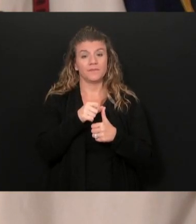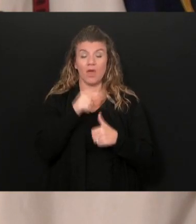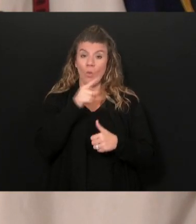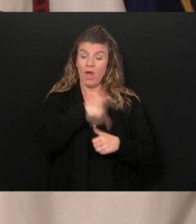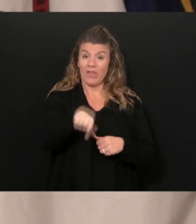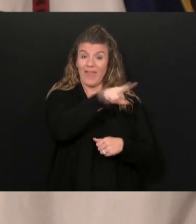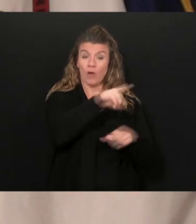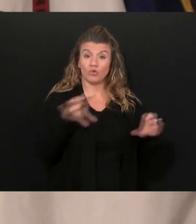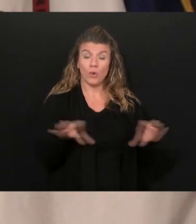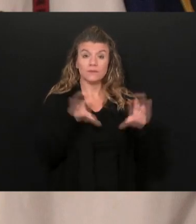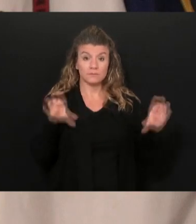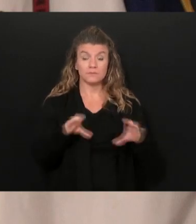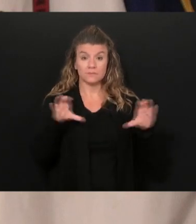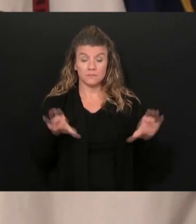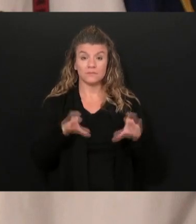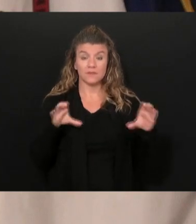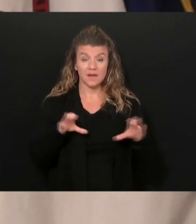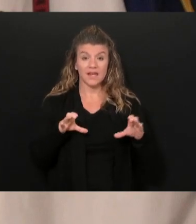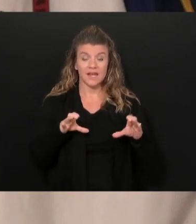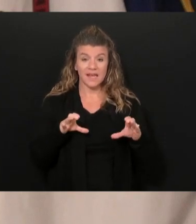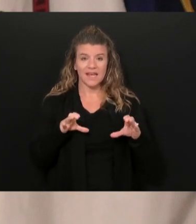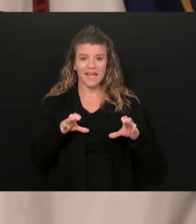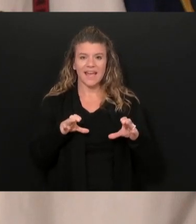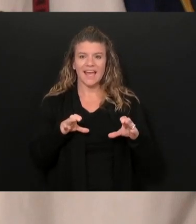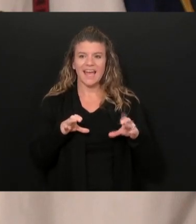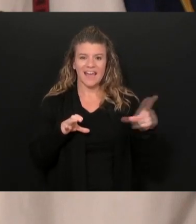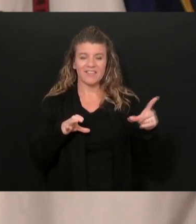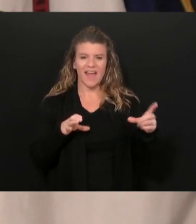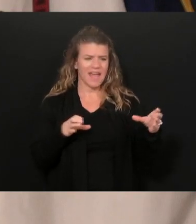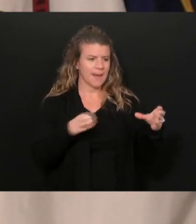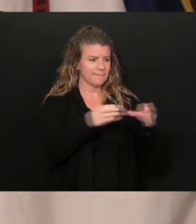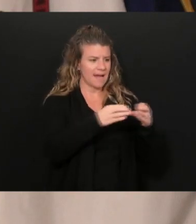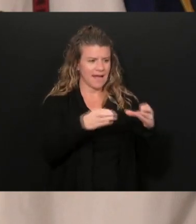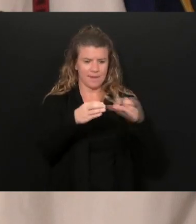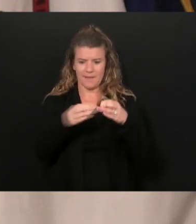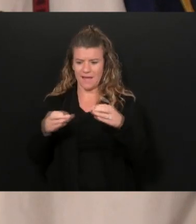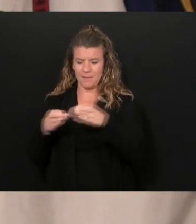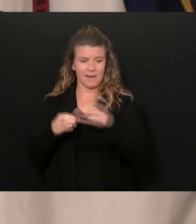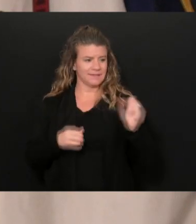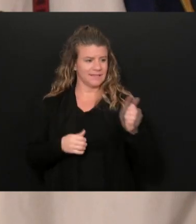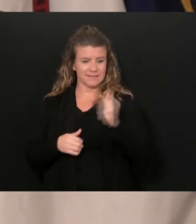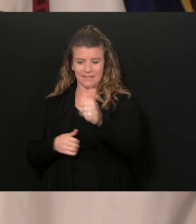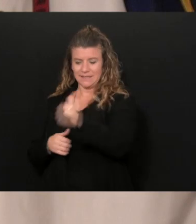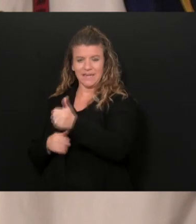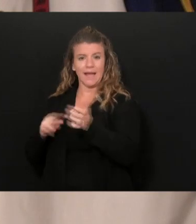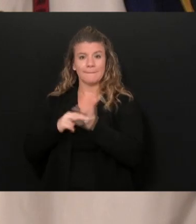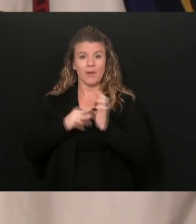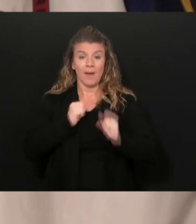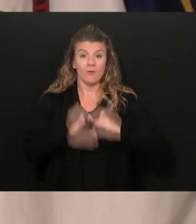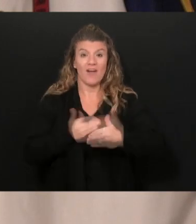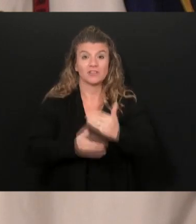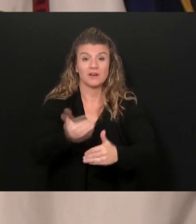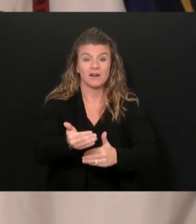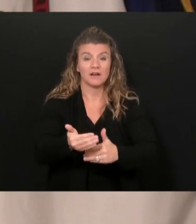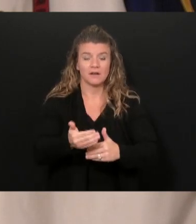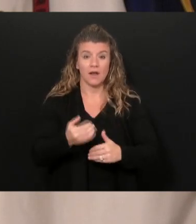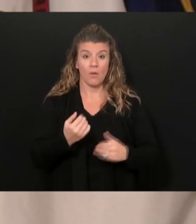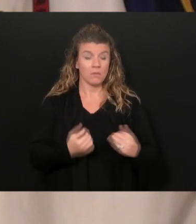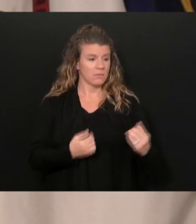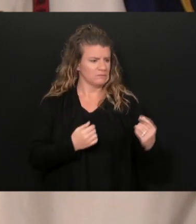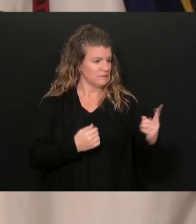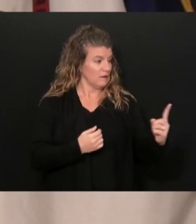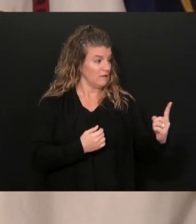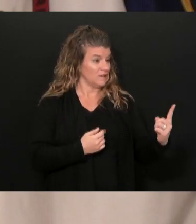If they combine 10, 10, 10, and 10, maybe they can move faster. And then if one of the 10 comes up